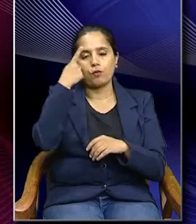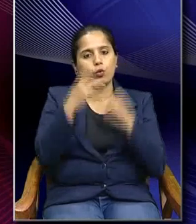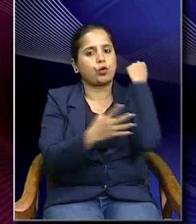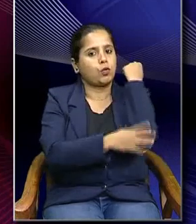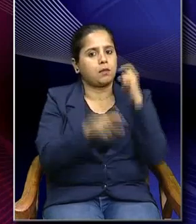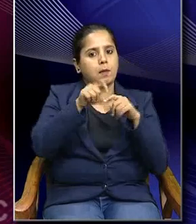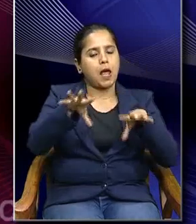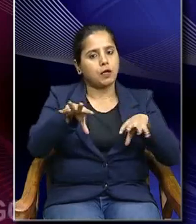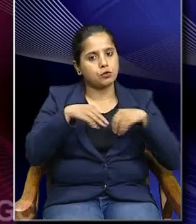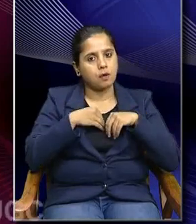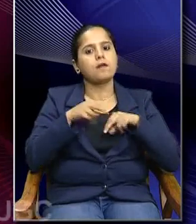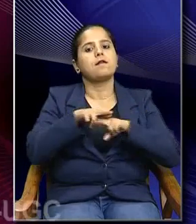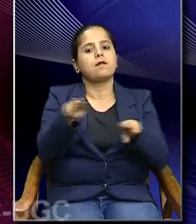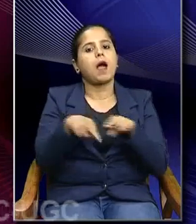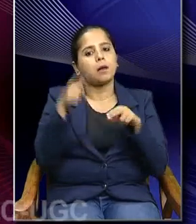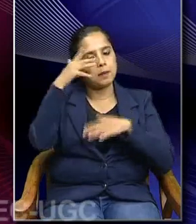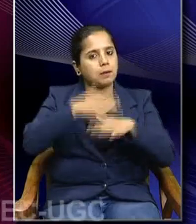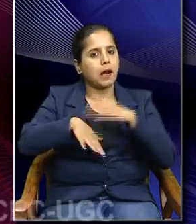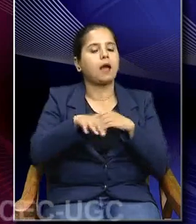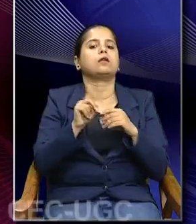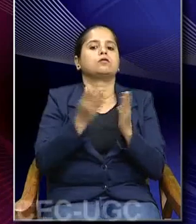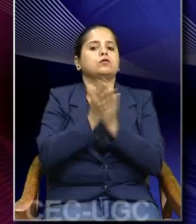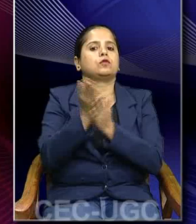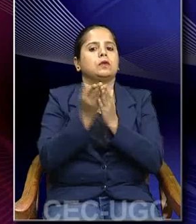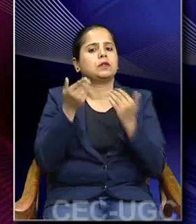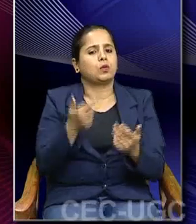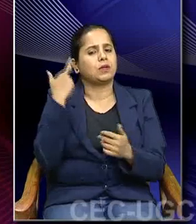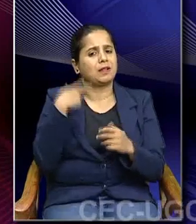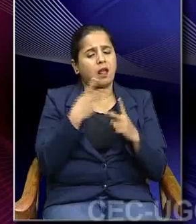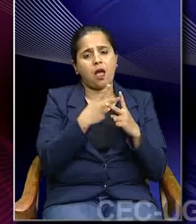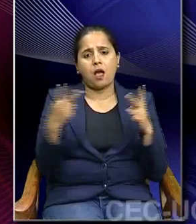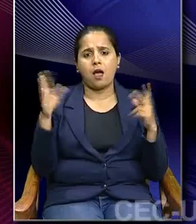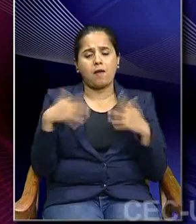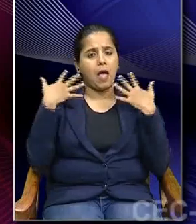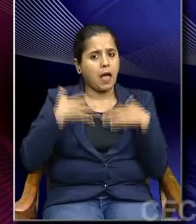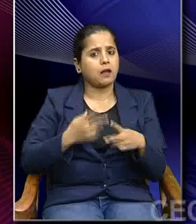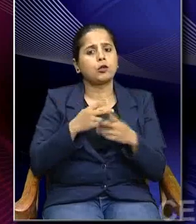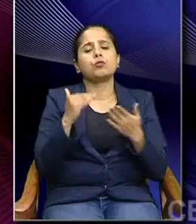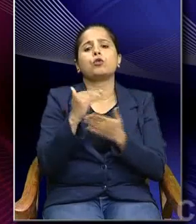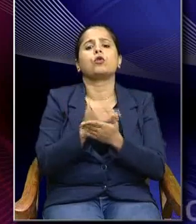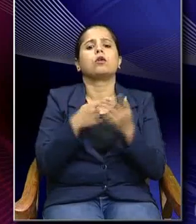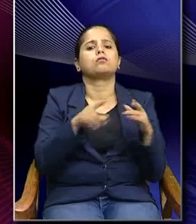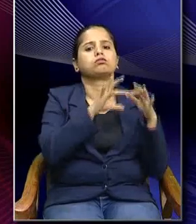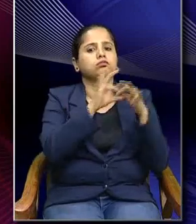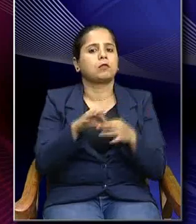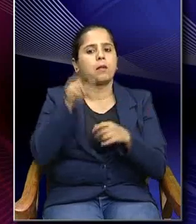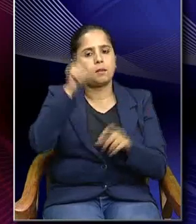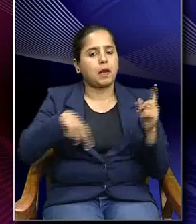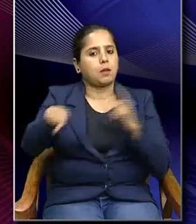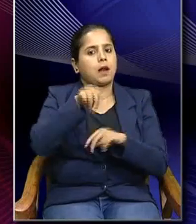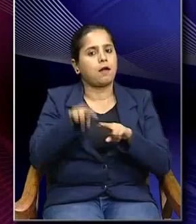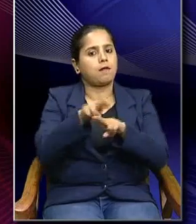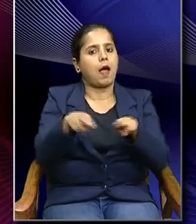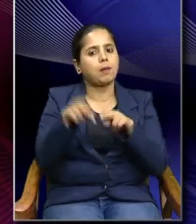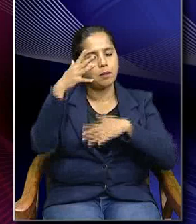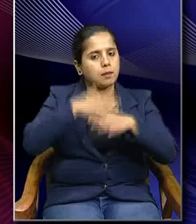adopt family planning measures. And therefore, we have a lot of other health programs which are connected to population family